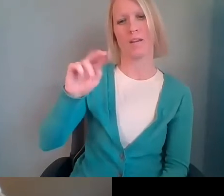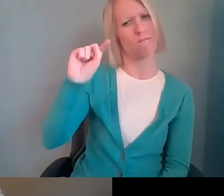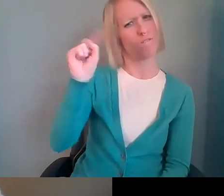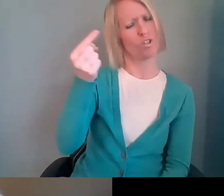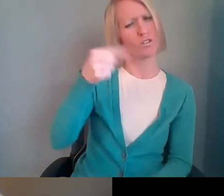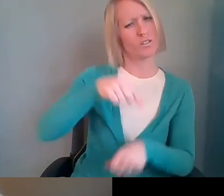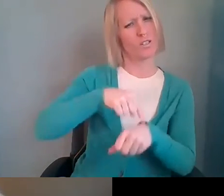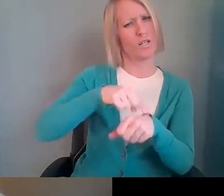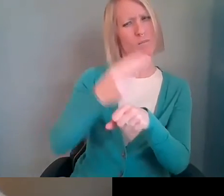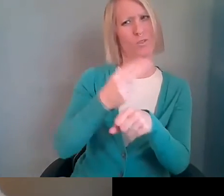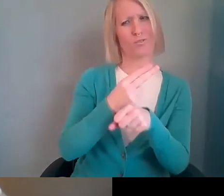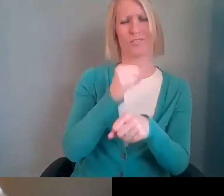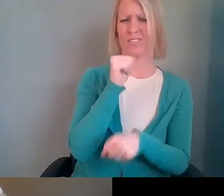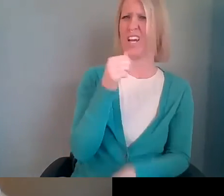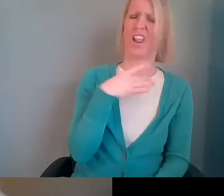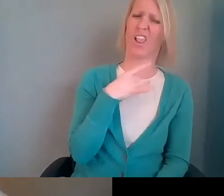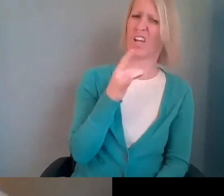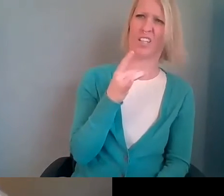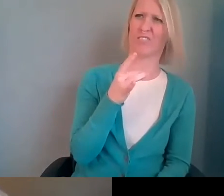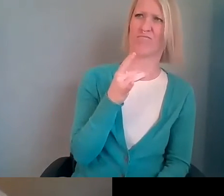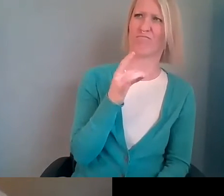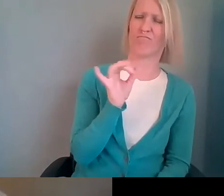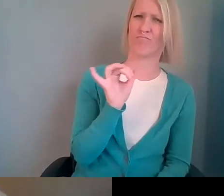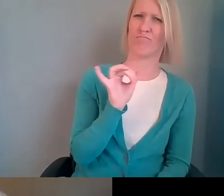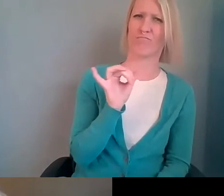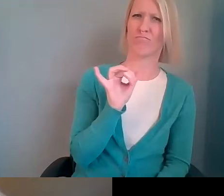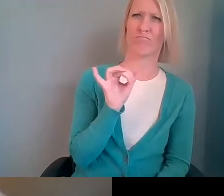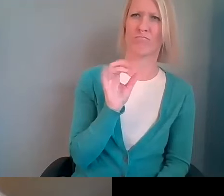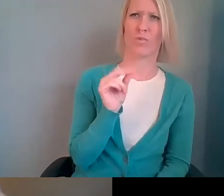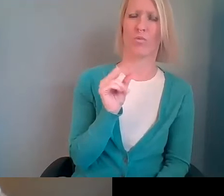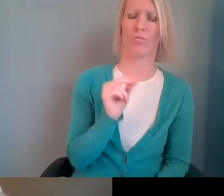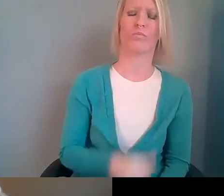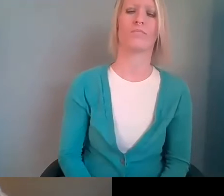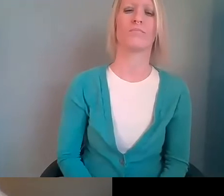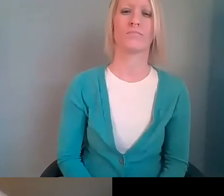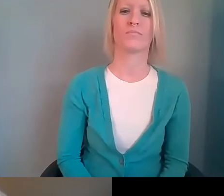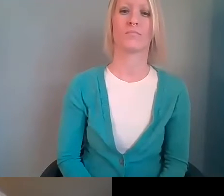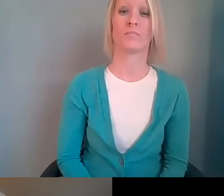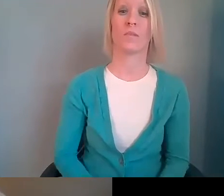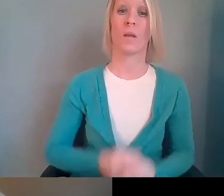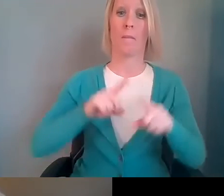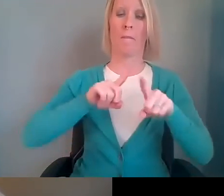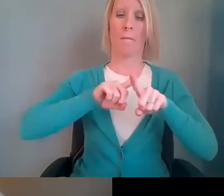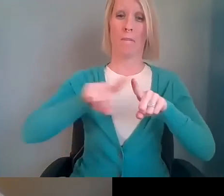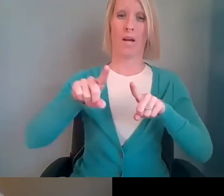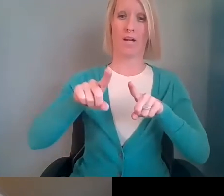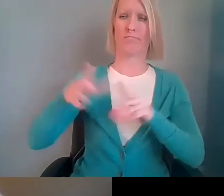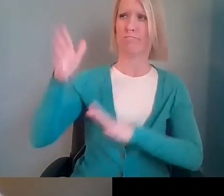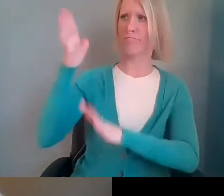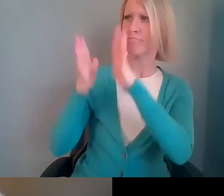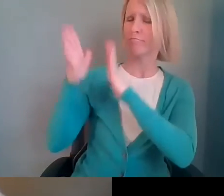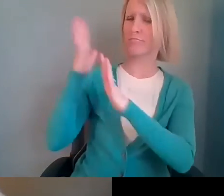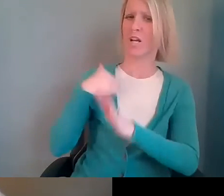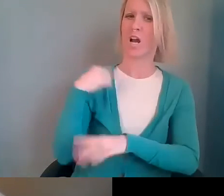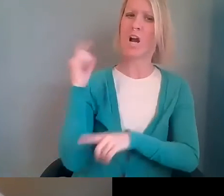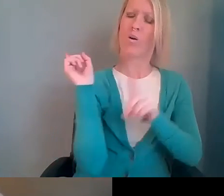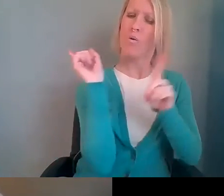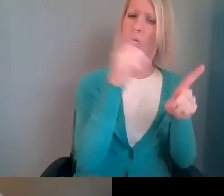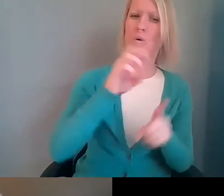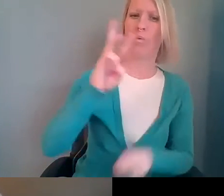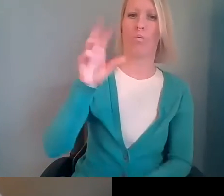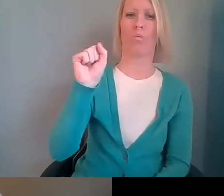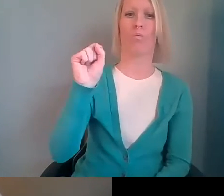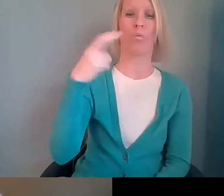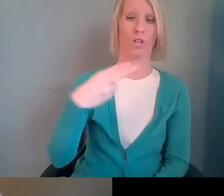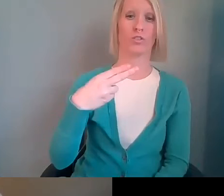And then when I was in Washington, D.C., working up in Crystal City, I found a cross